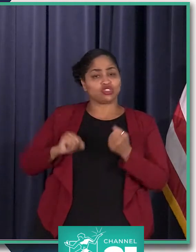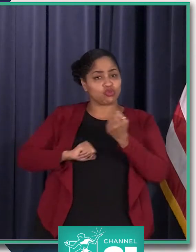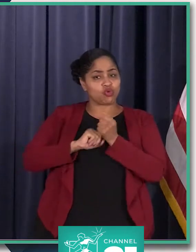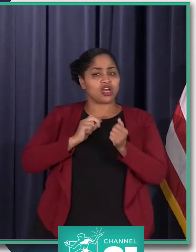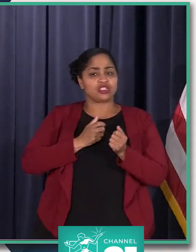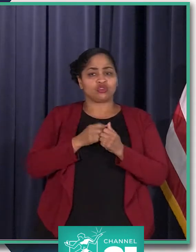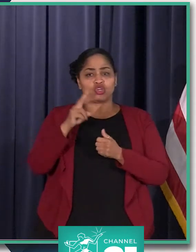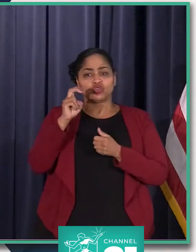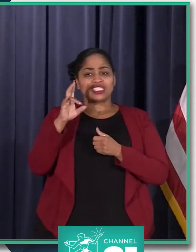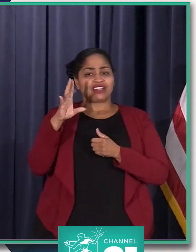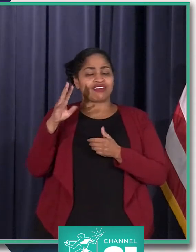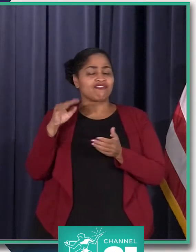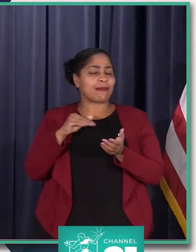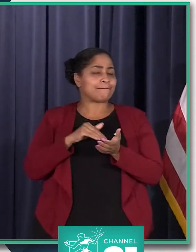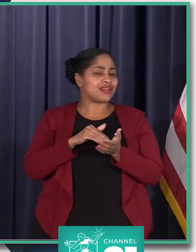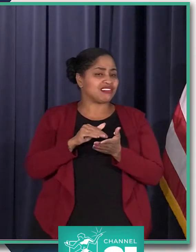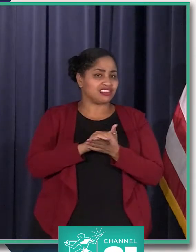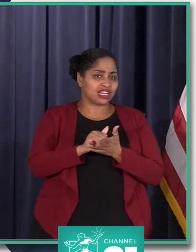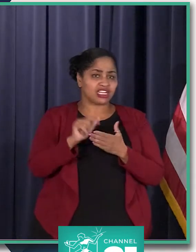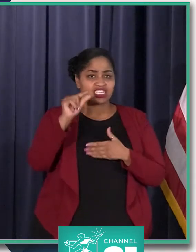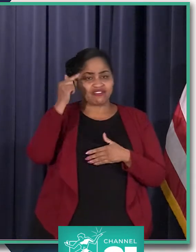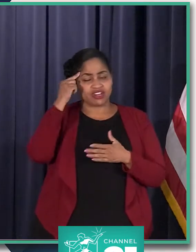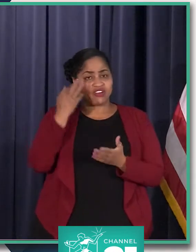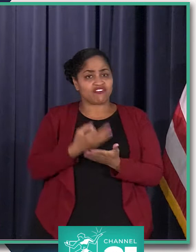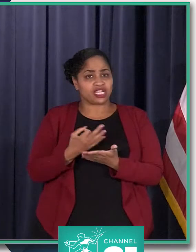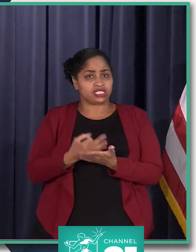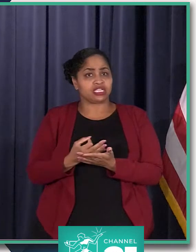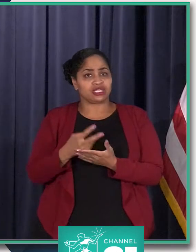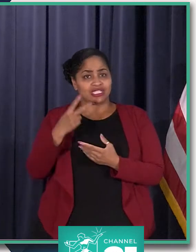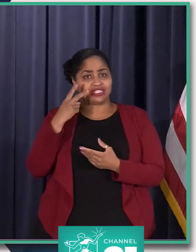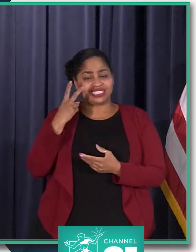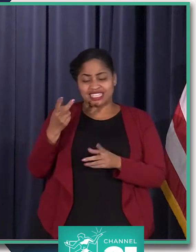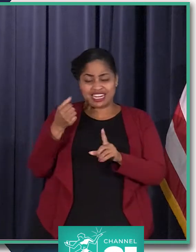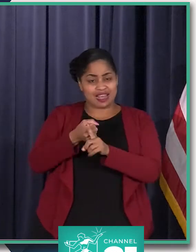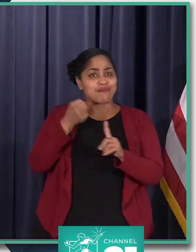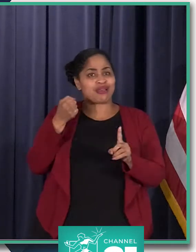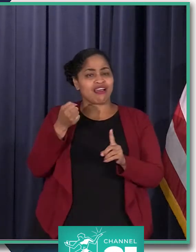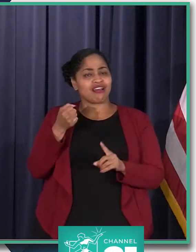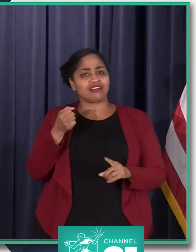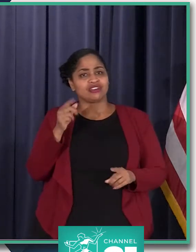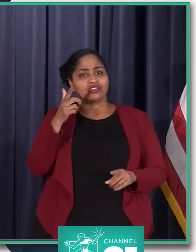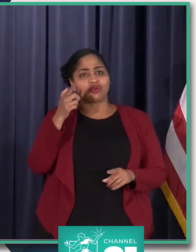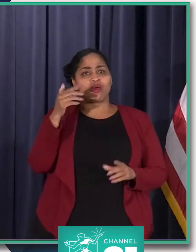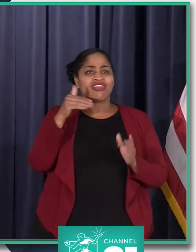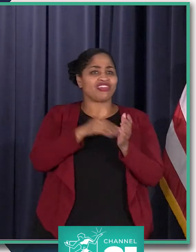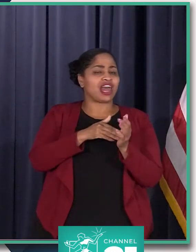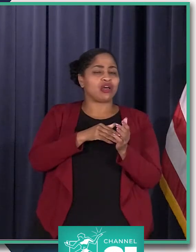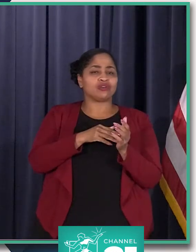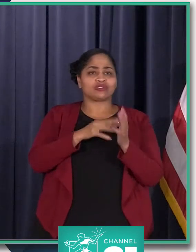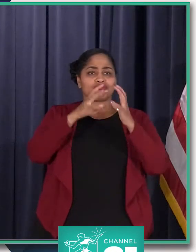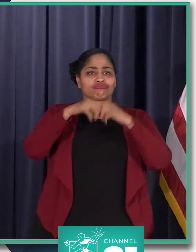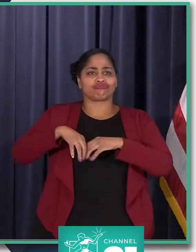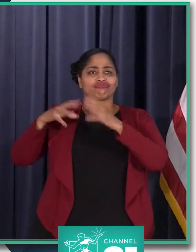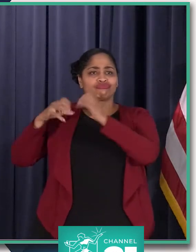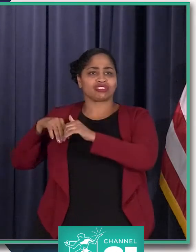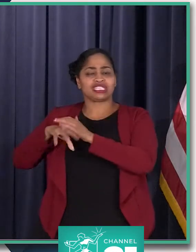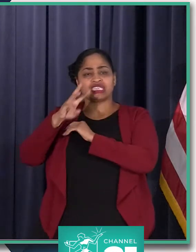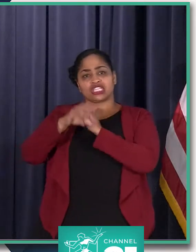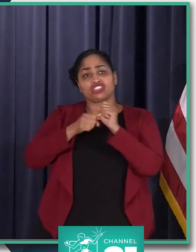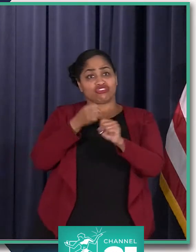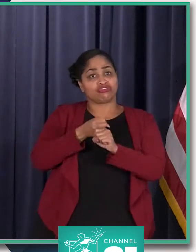with $265 million in federal funds. You've seen the impact. 21,000 houses down in 6